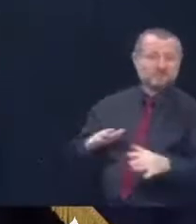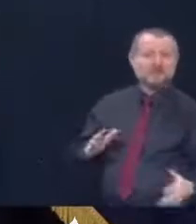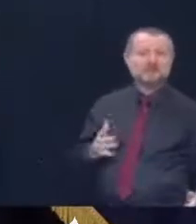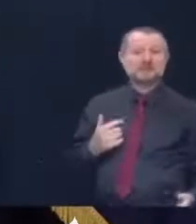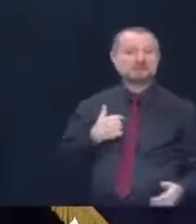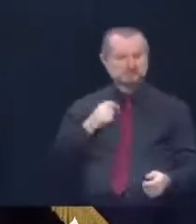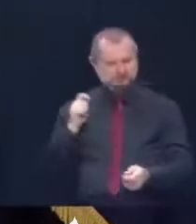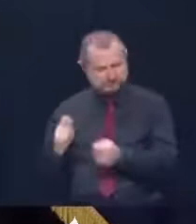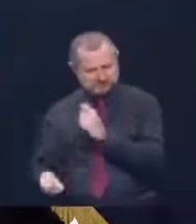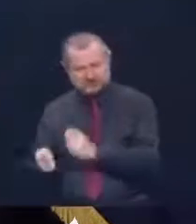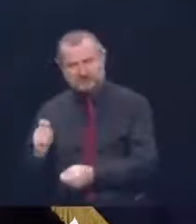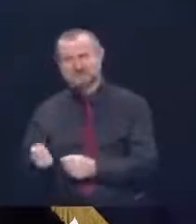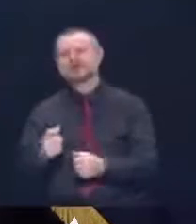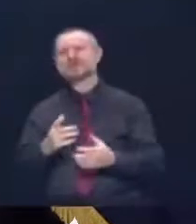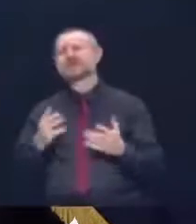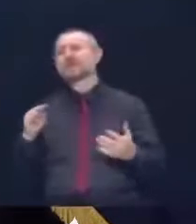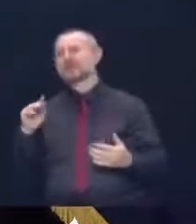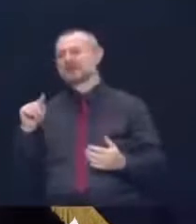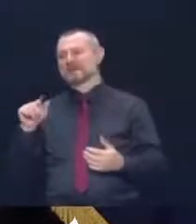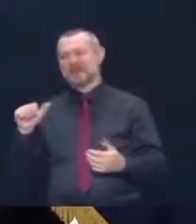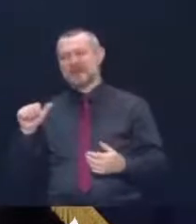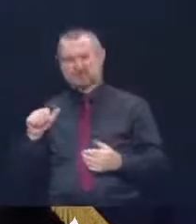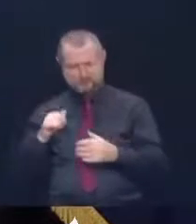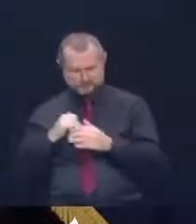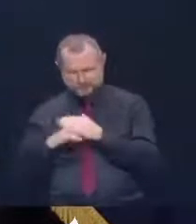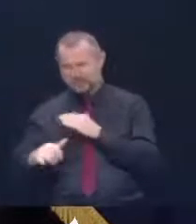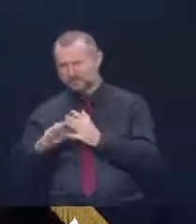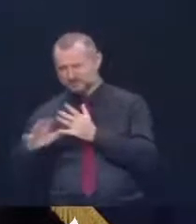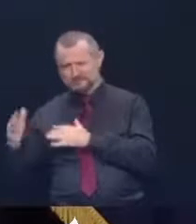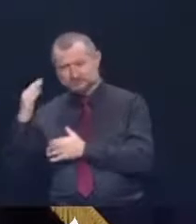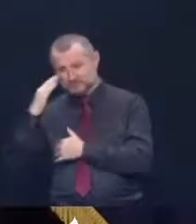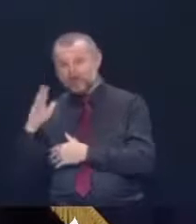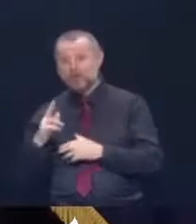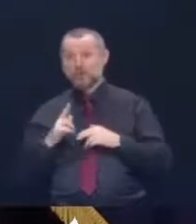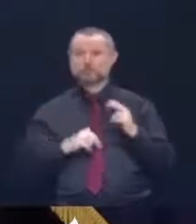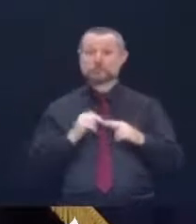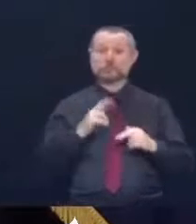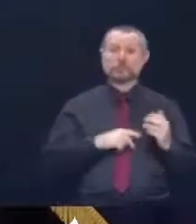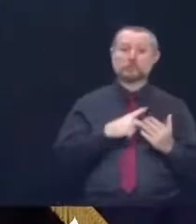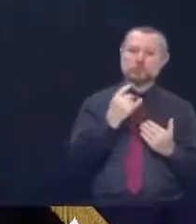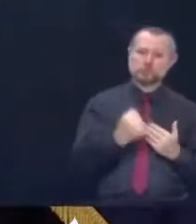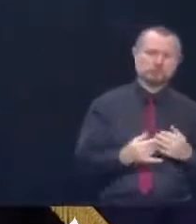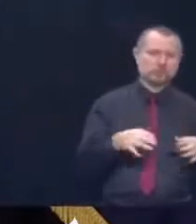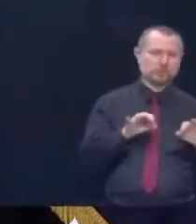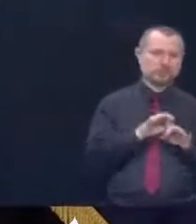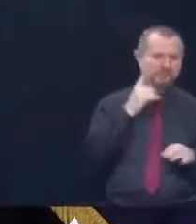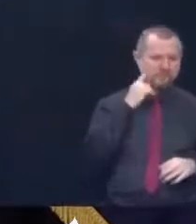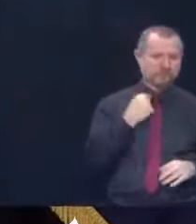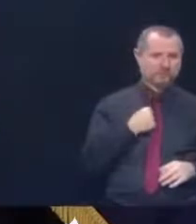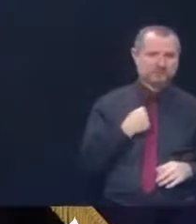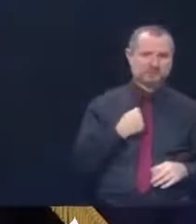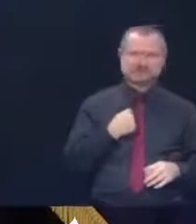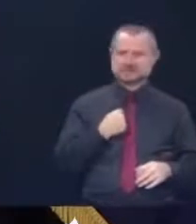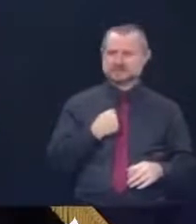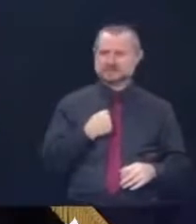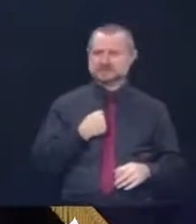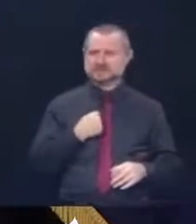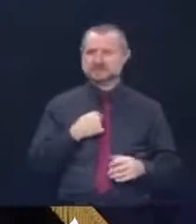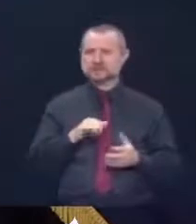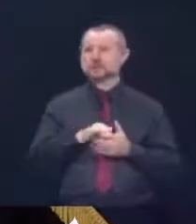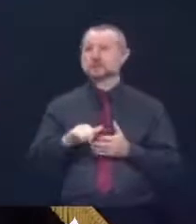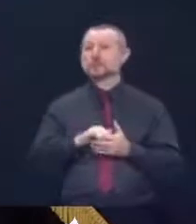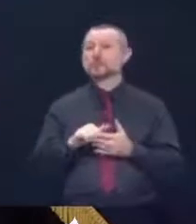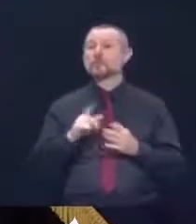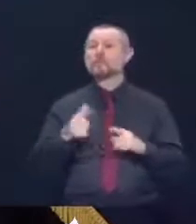the MTA workers showed up. Construction projects, it was very important to me that New York